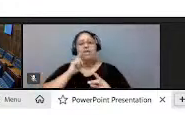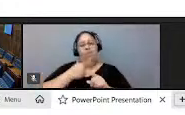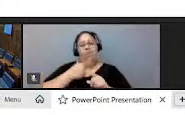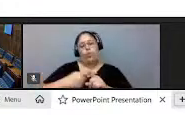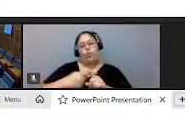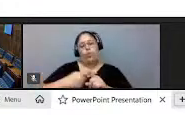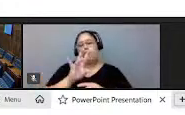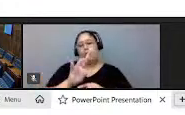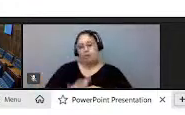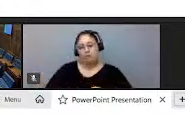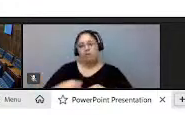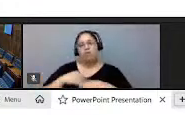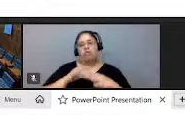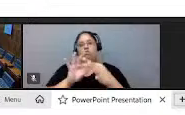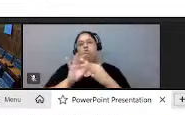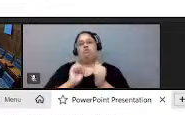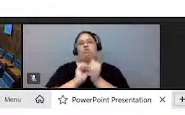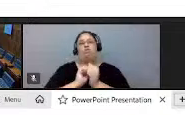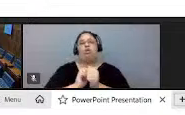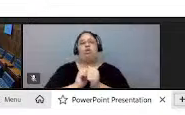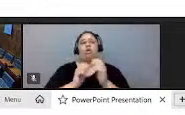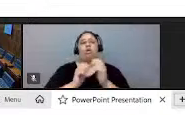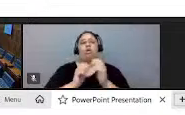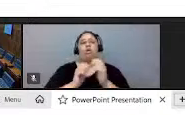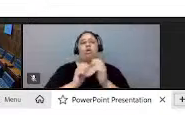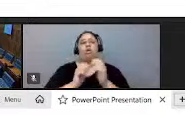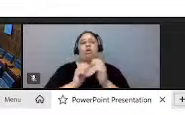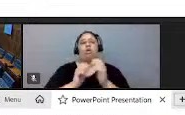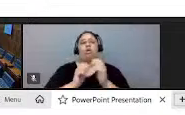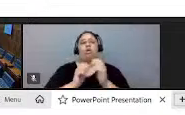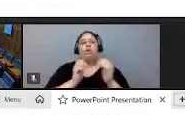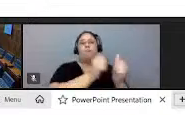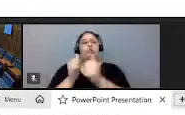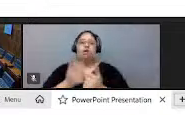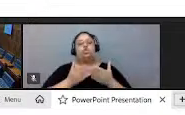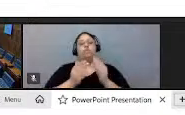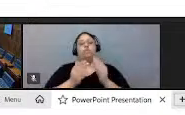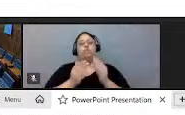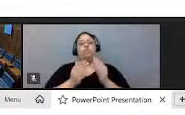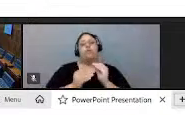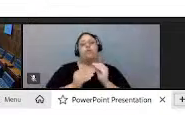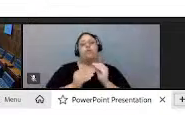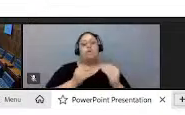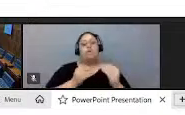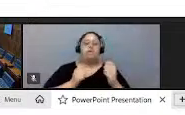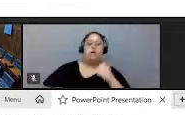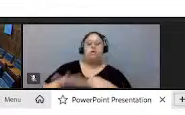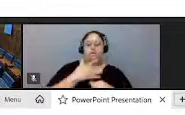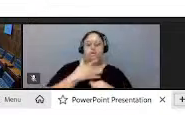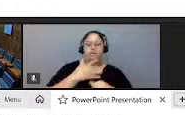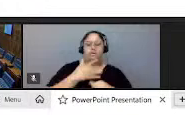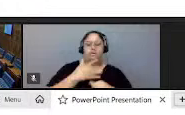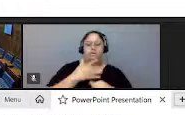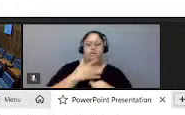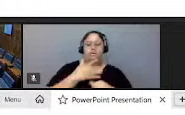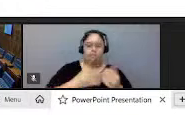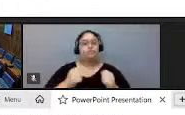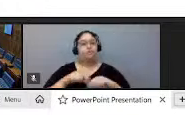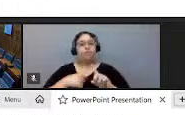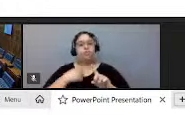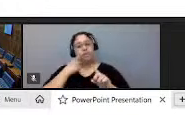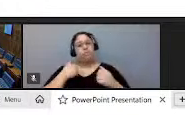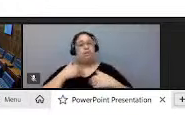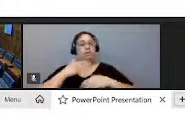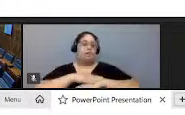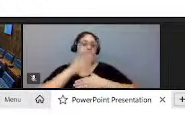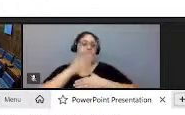Wednesday uh with our industry Partners in the Ship Repair environment as well then chairperson I think I'm definitely also now out of